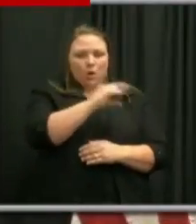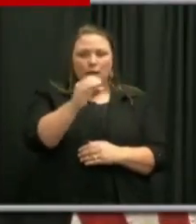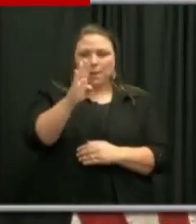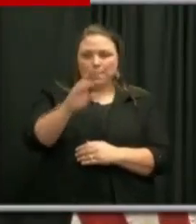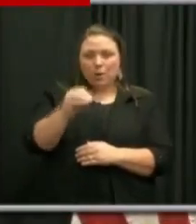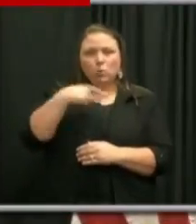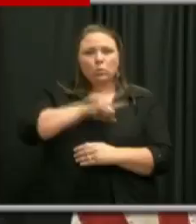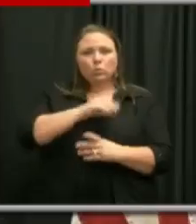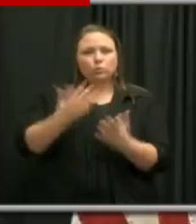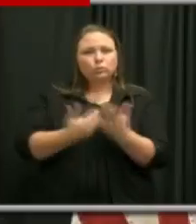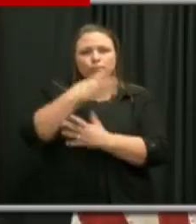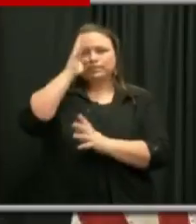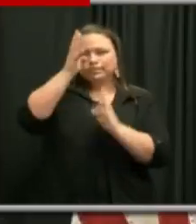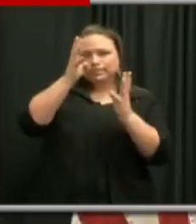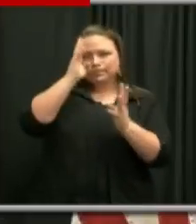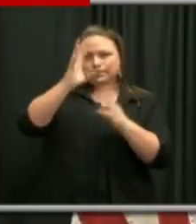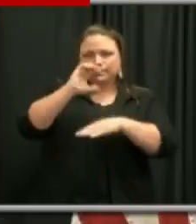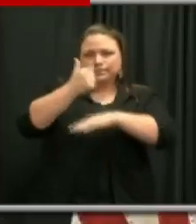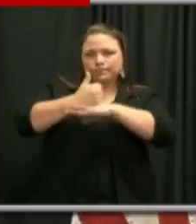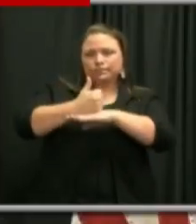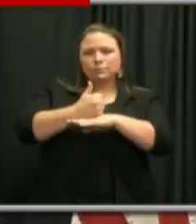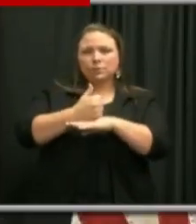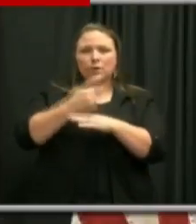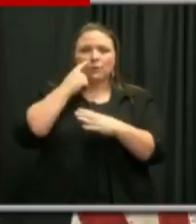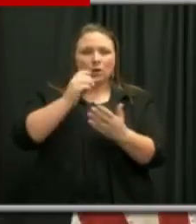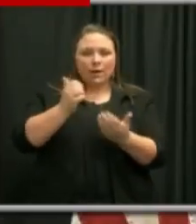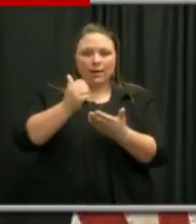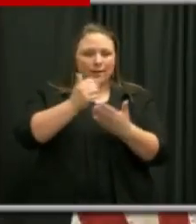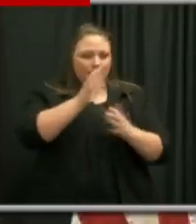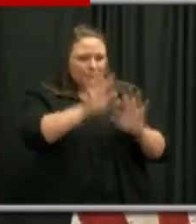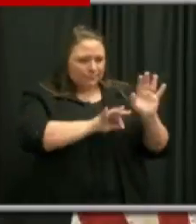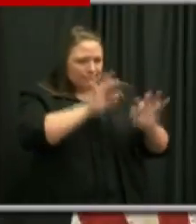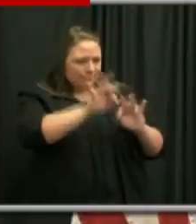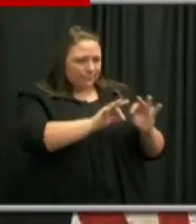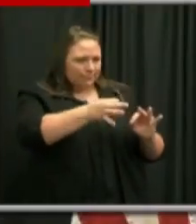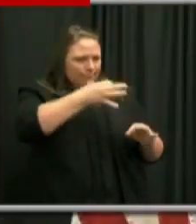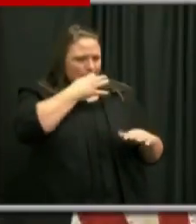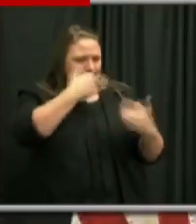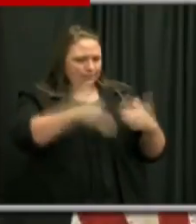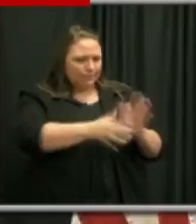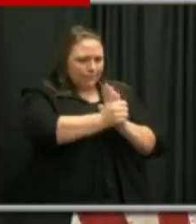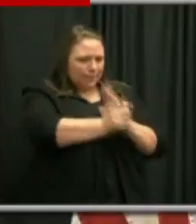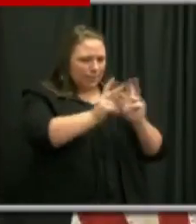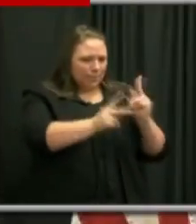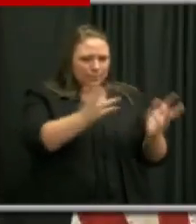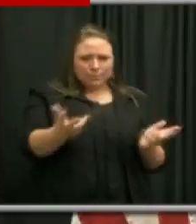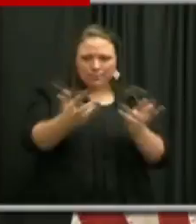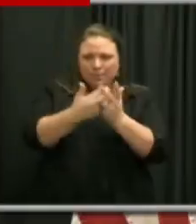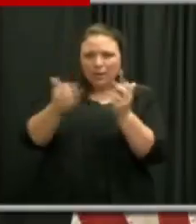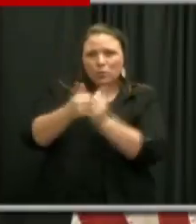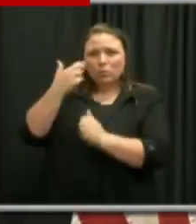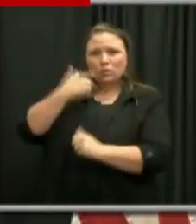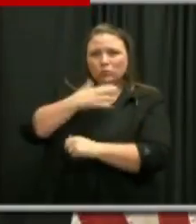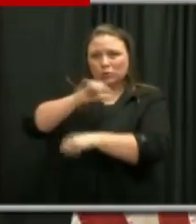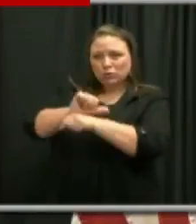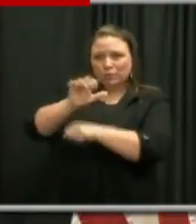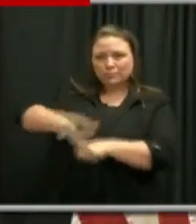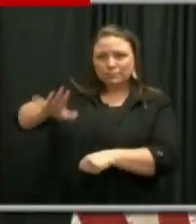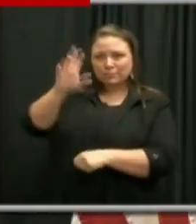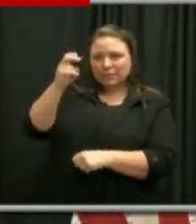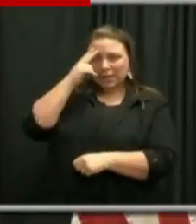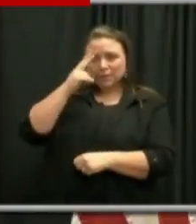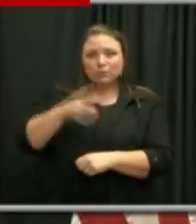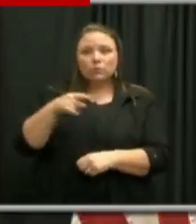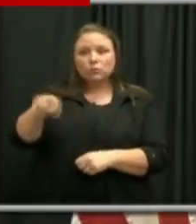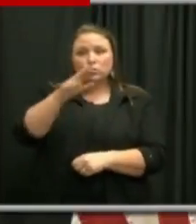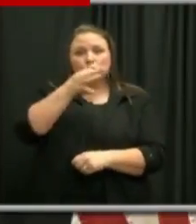innovative platform that matches talented candidates with restaurant jobs in Nashville. With restaurants preparing to